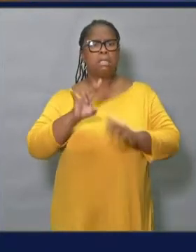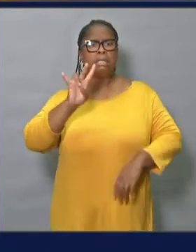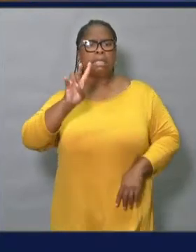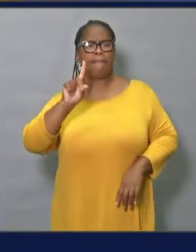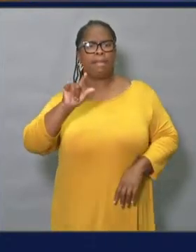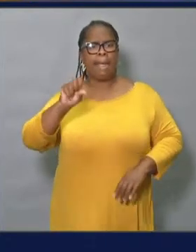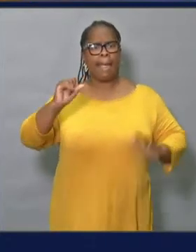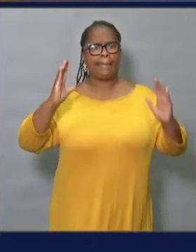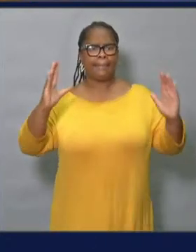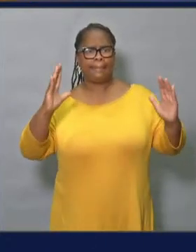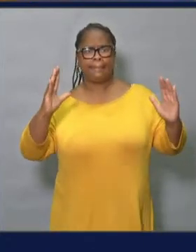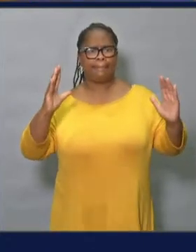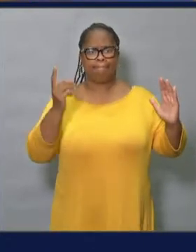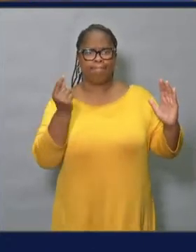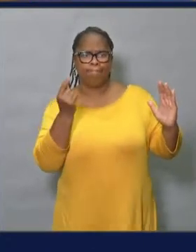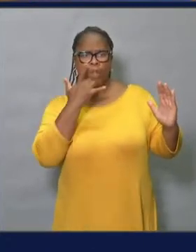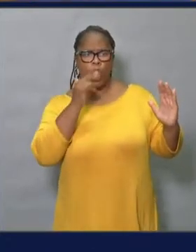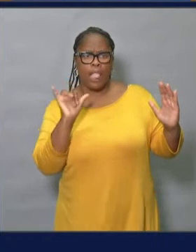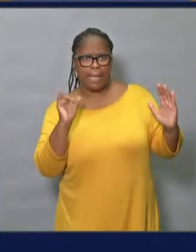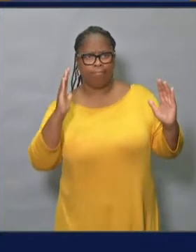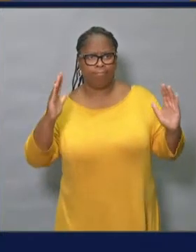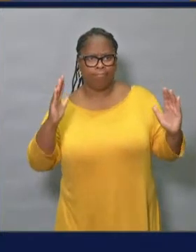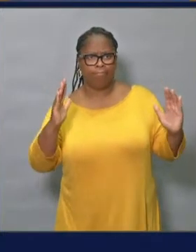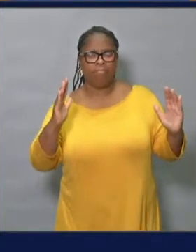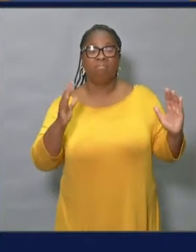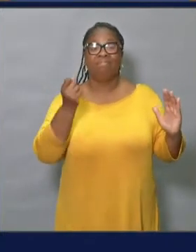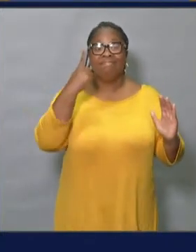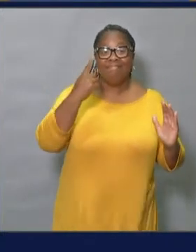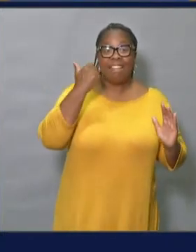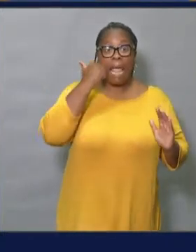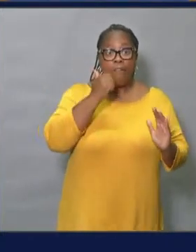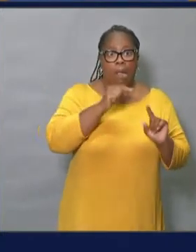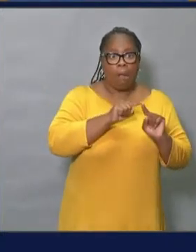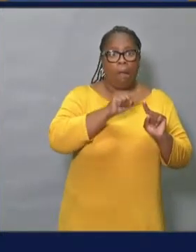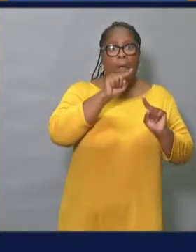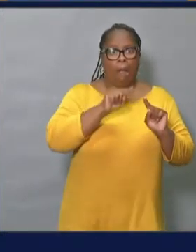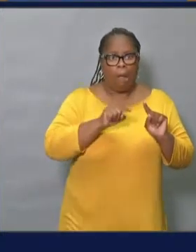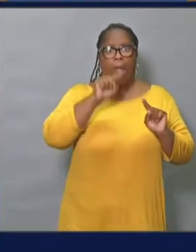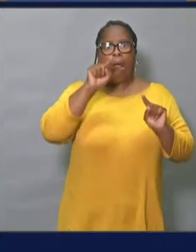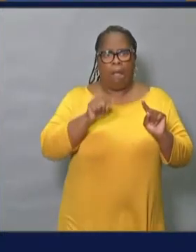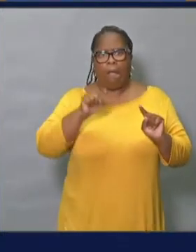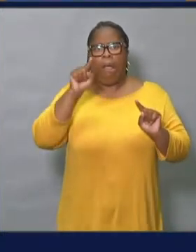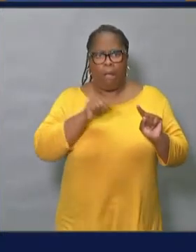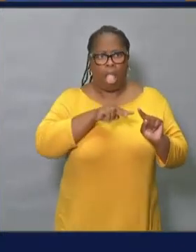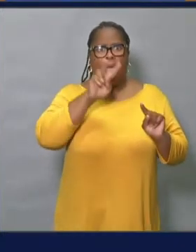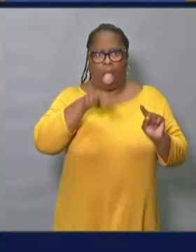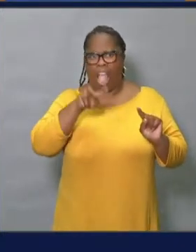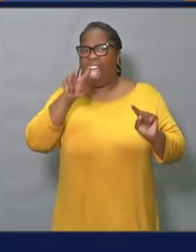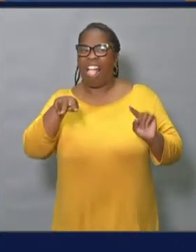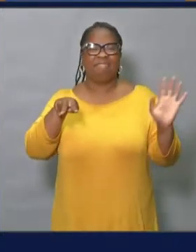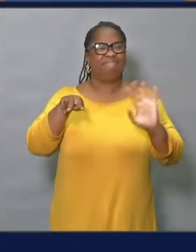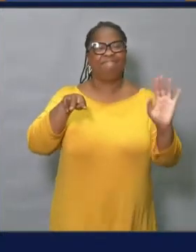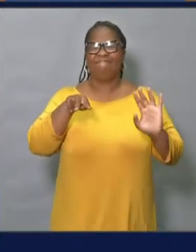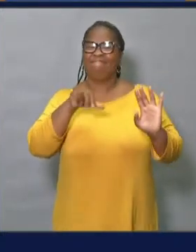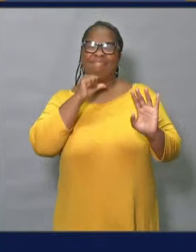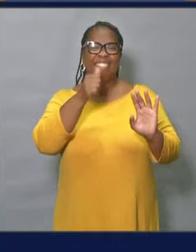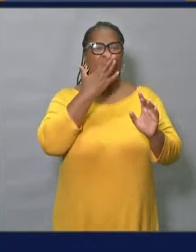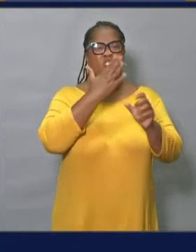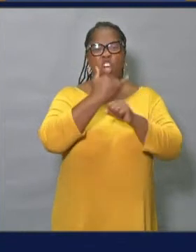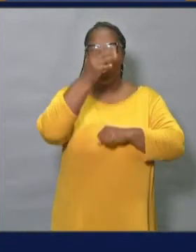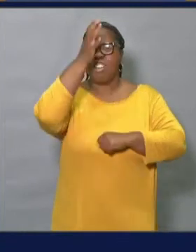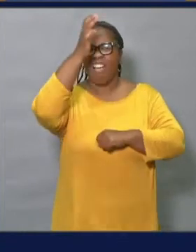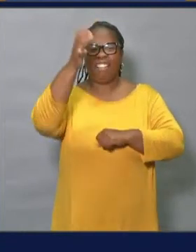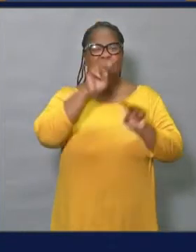Using a 7-day average prevents the daily ups and downs from skewing the data and shows us a clearer picture, in this